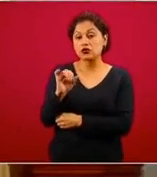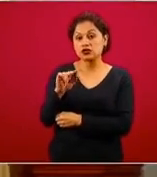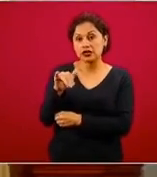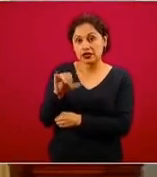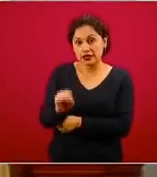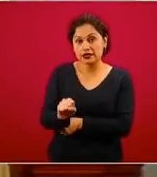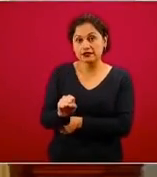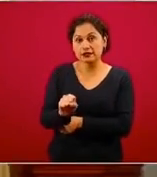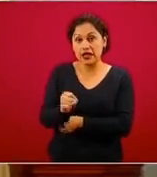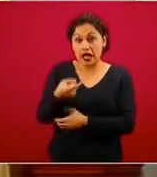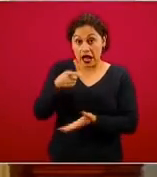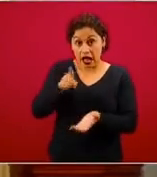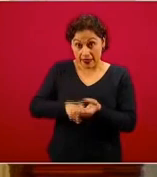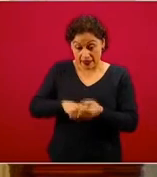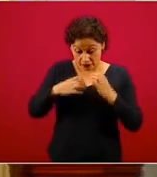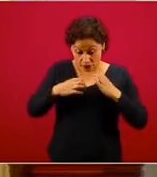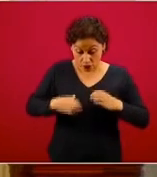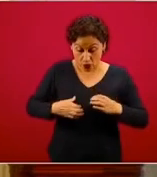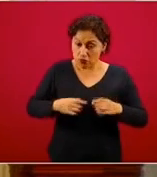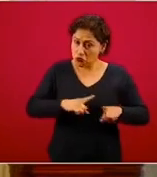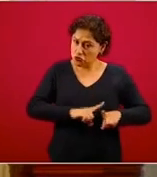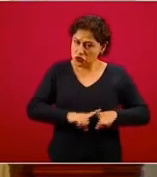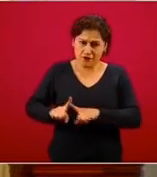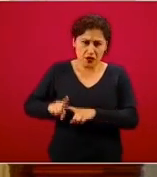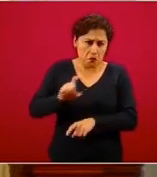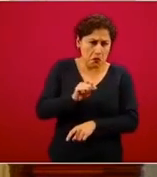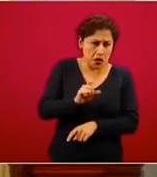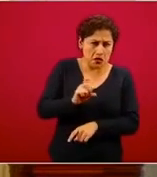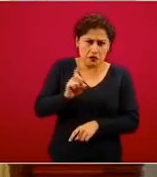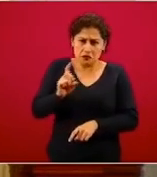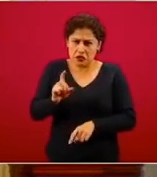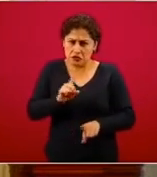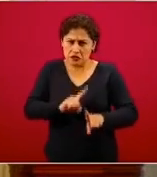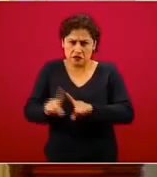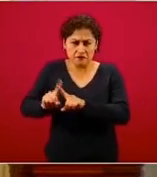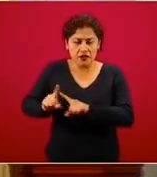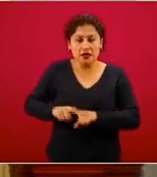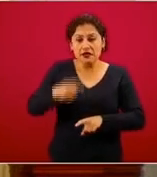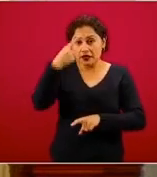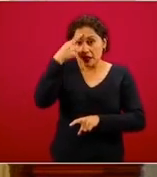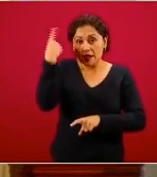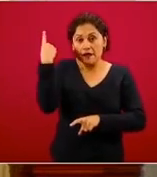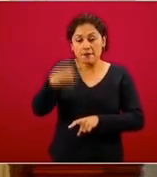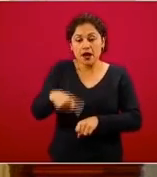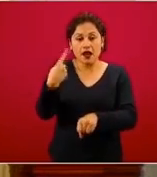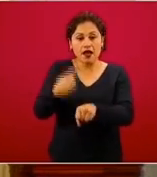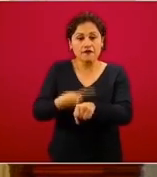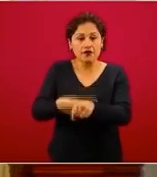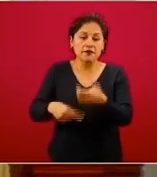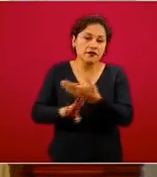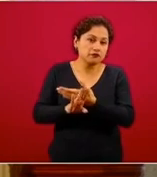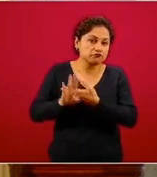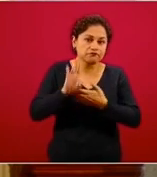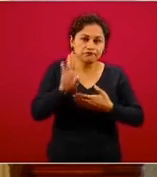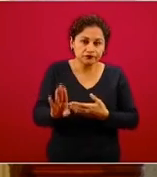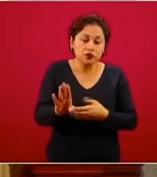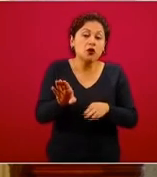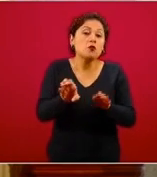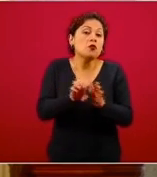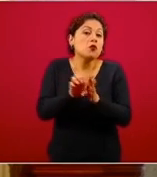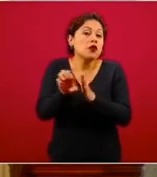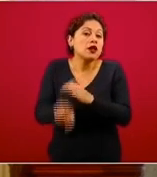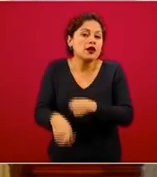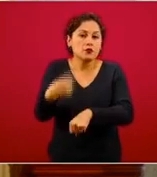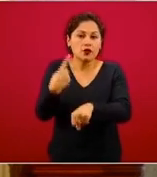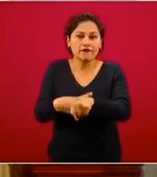speak, to use different medications that impair the function of the virus at the different steps